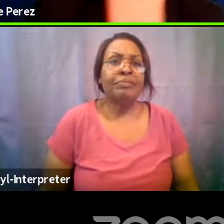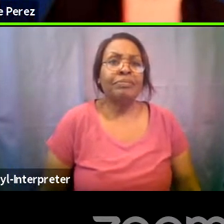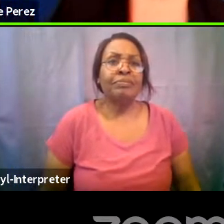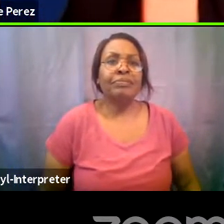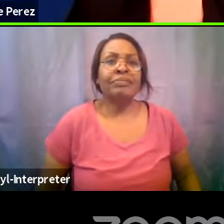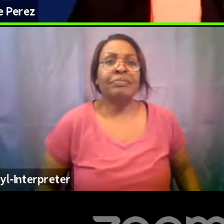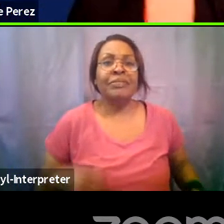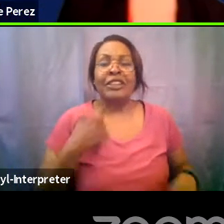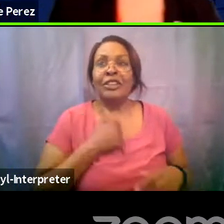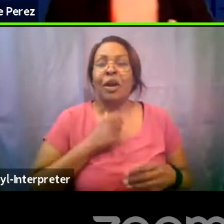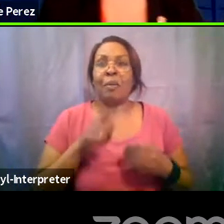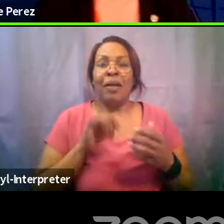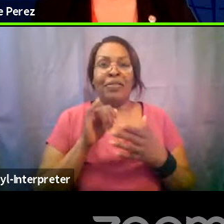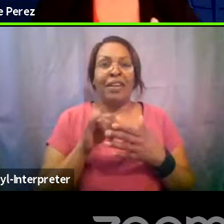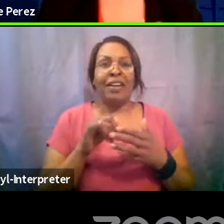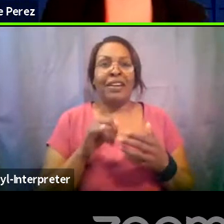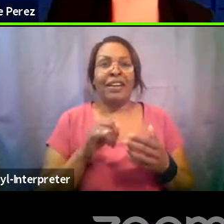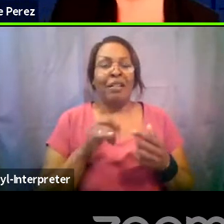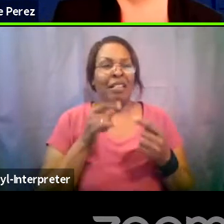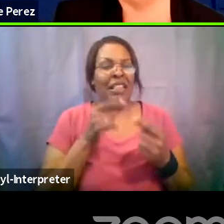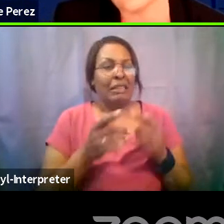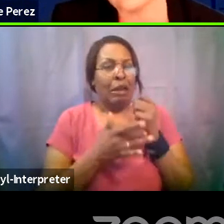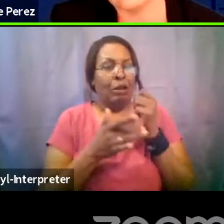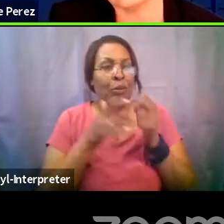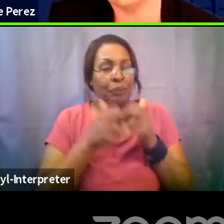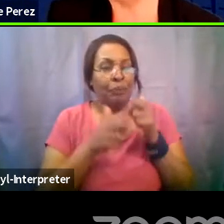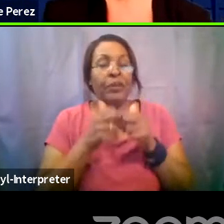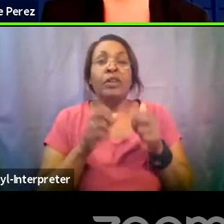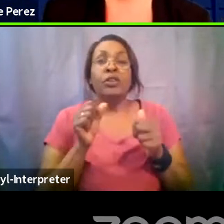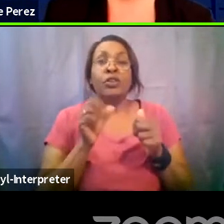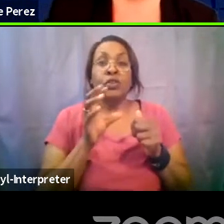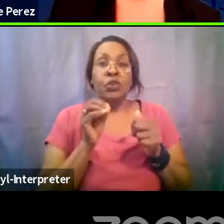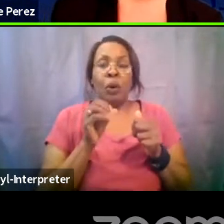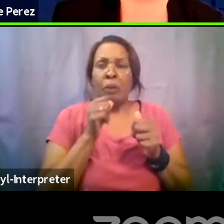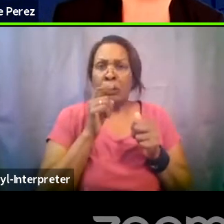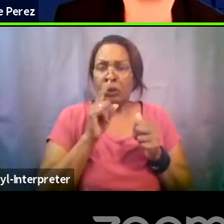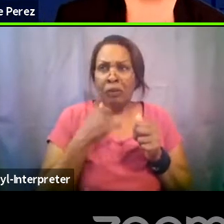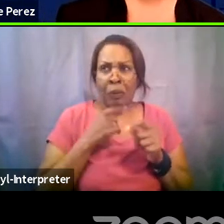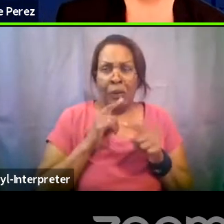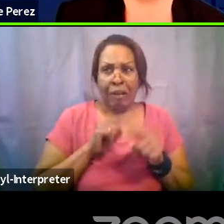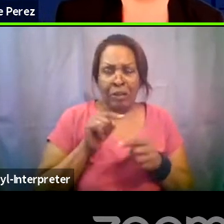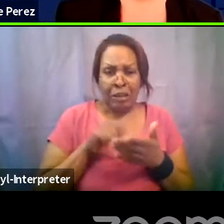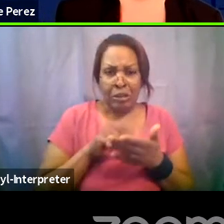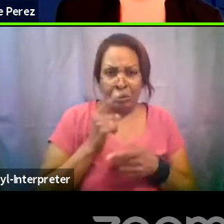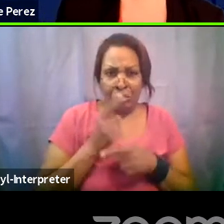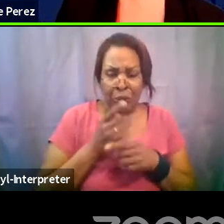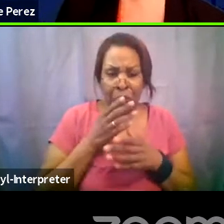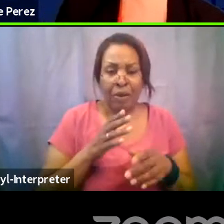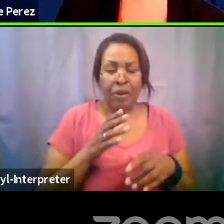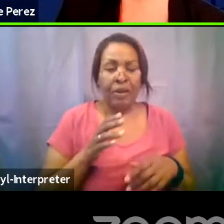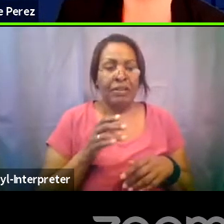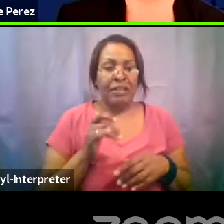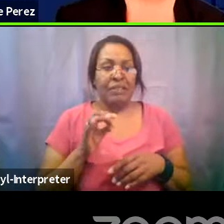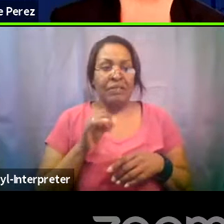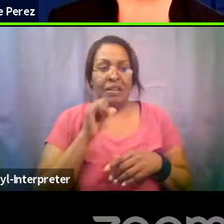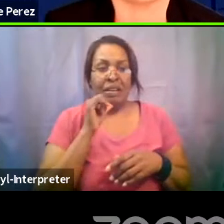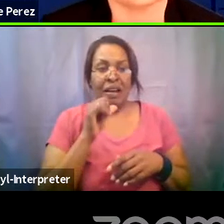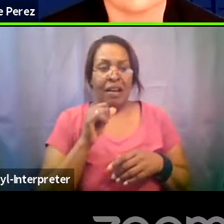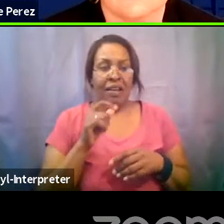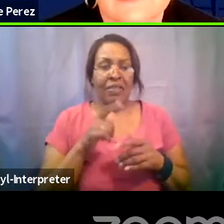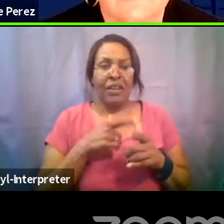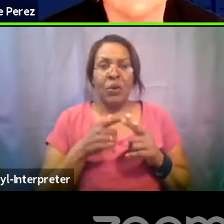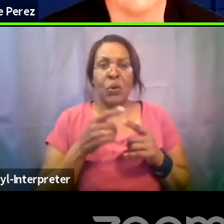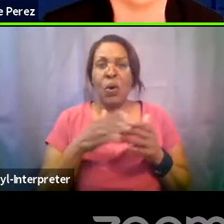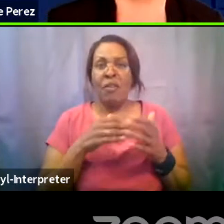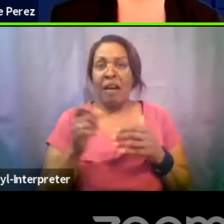Sorry about that. I was having technical difficulties. So not sure if I'm going to answer this right. So if I don't, whoever asked the